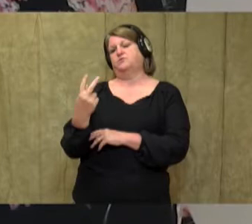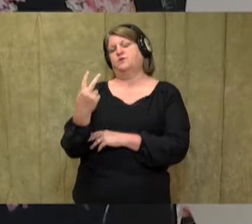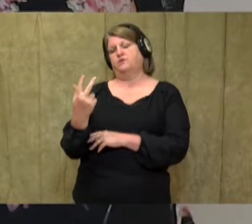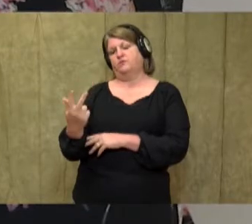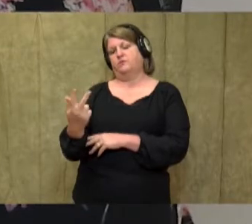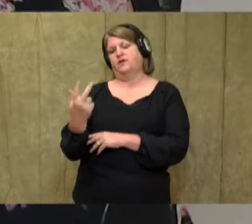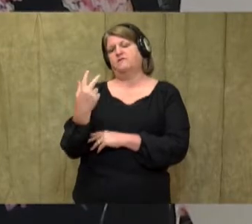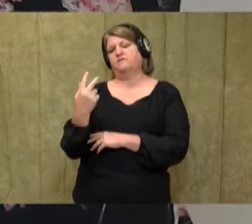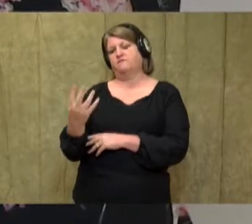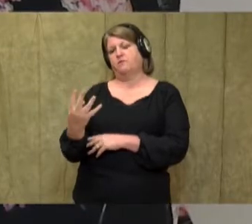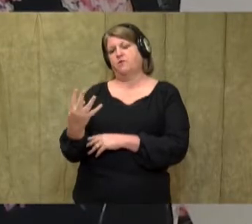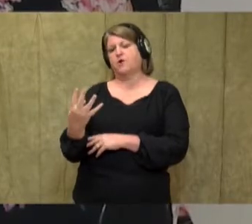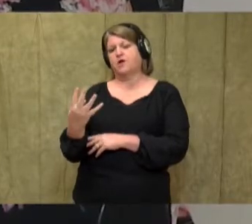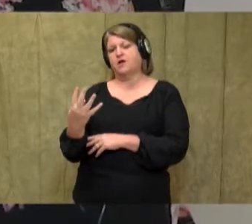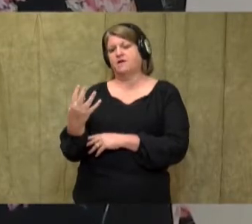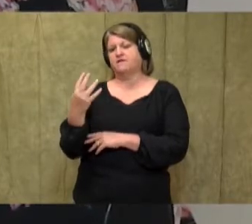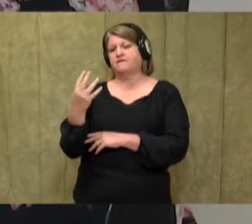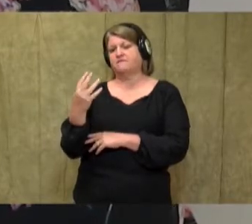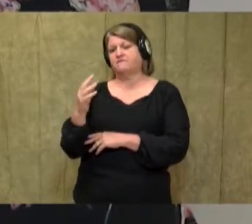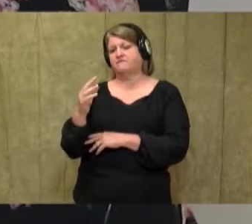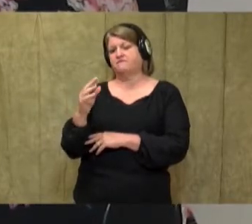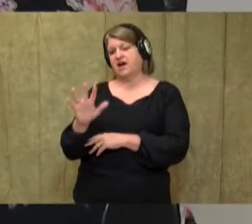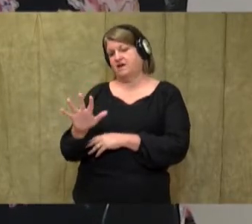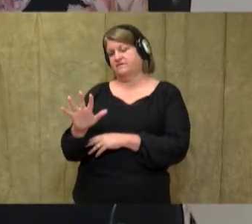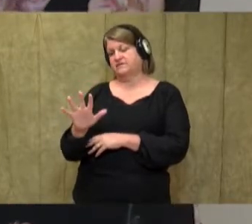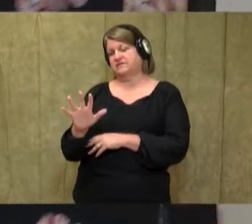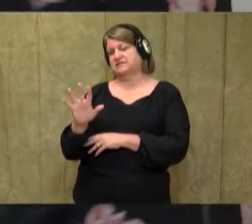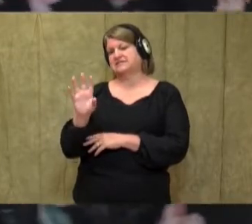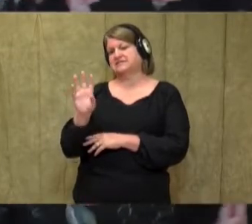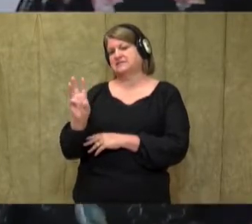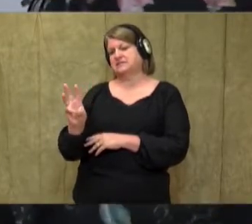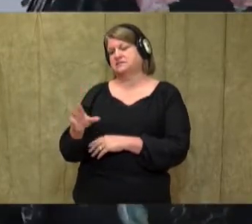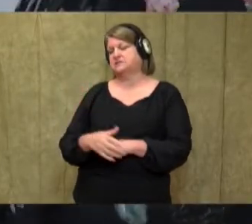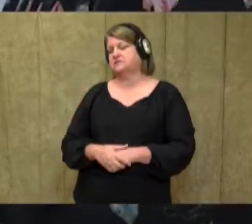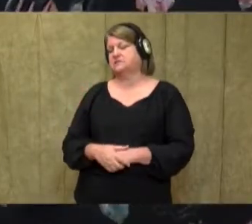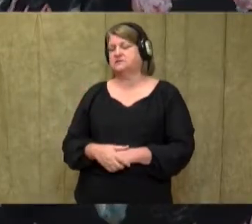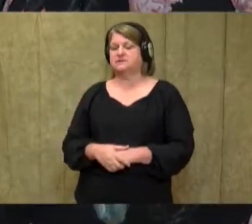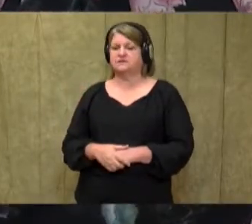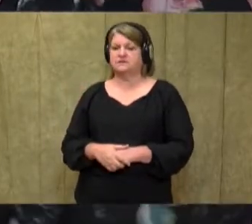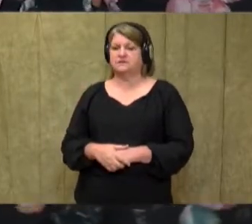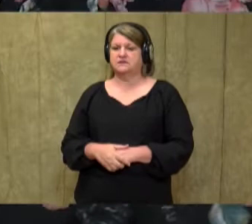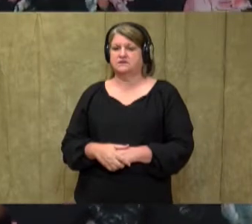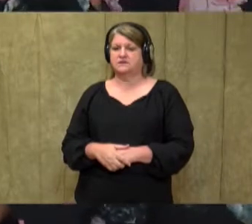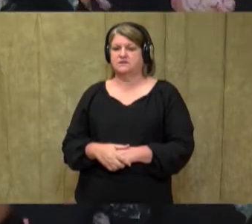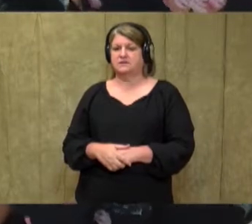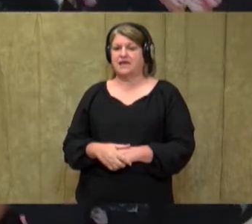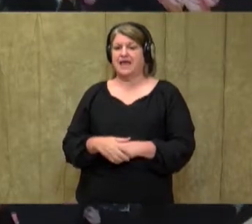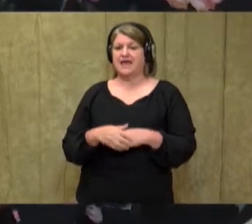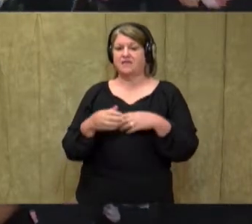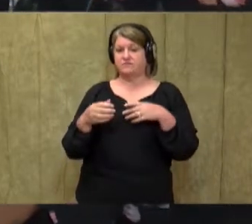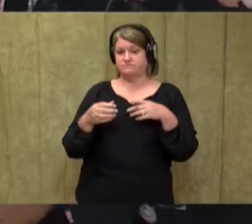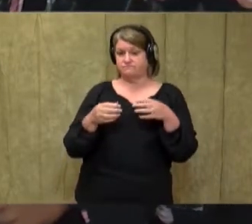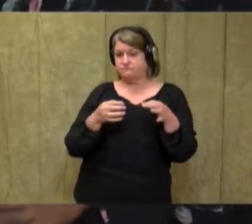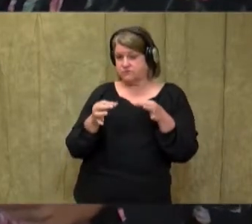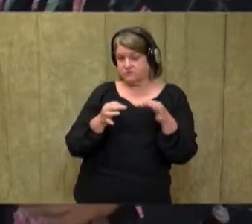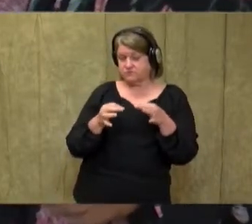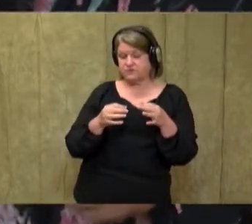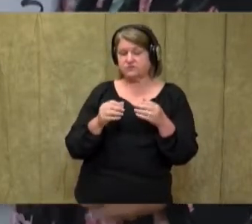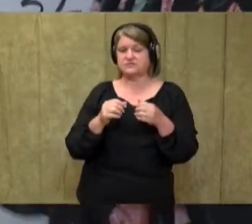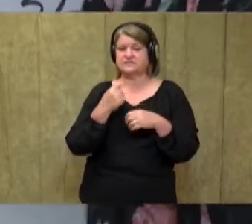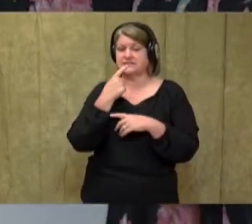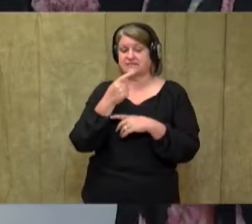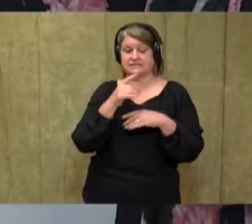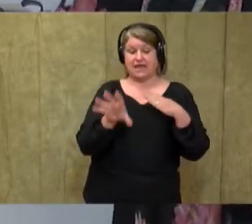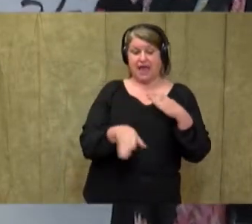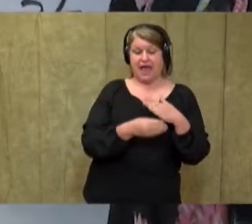four, five, six. Okay, our direction says add the